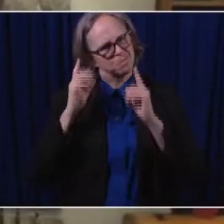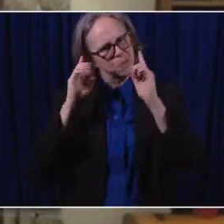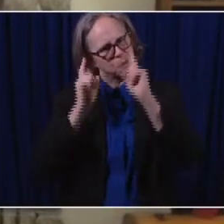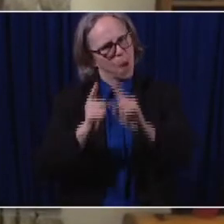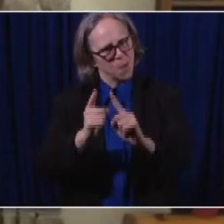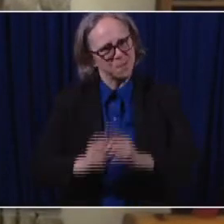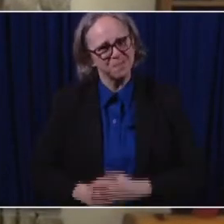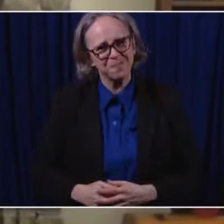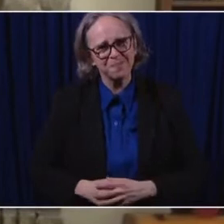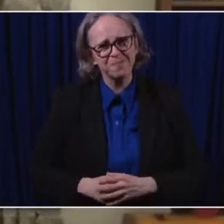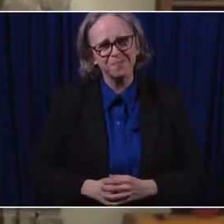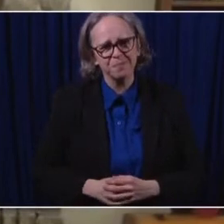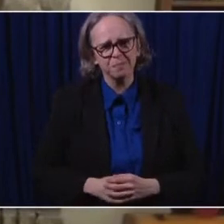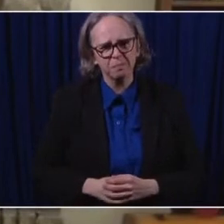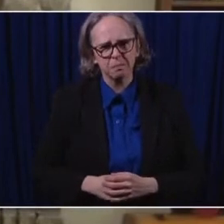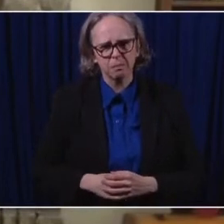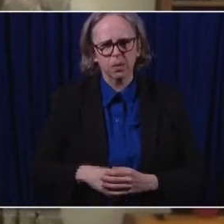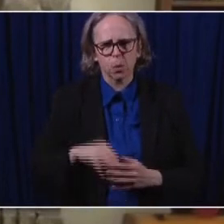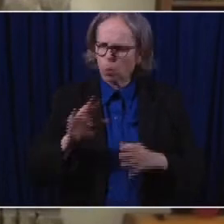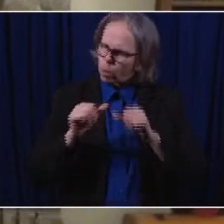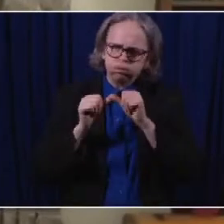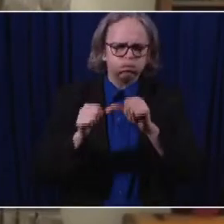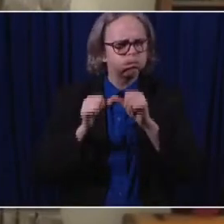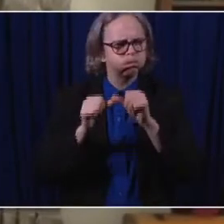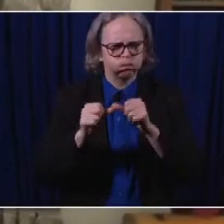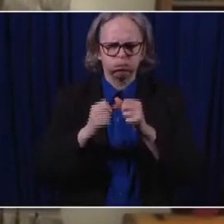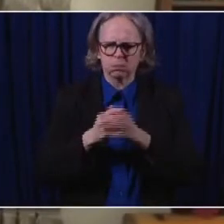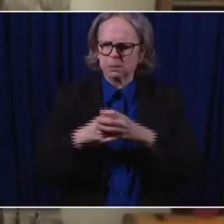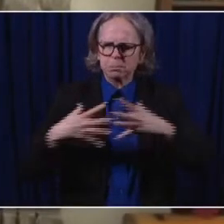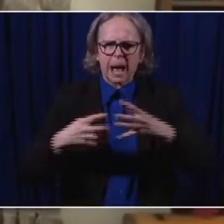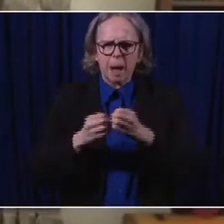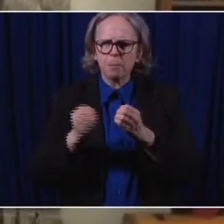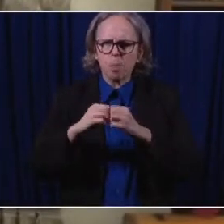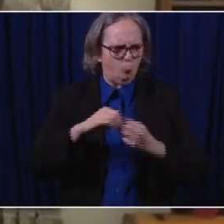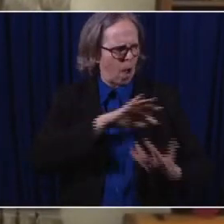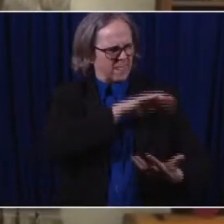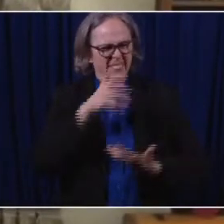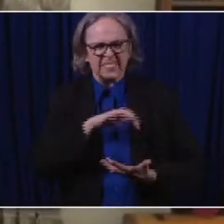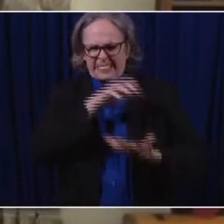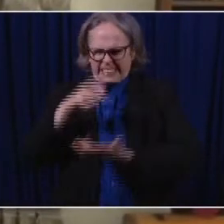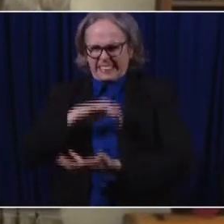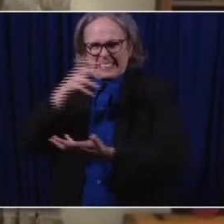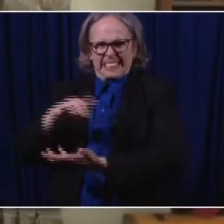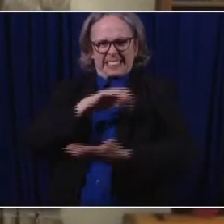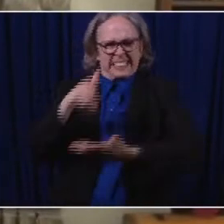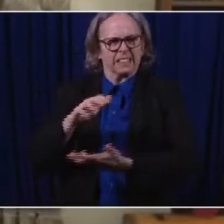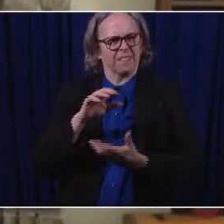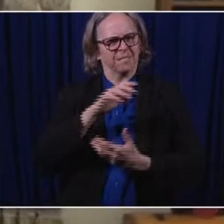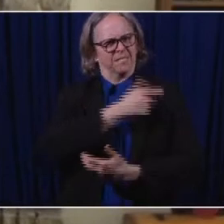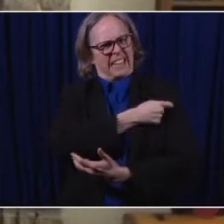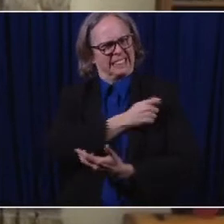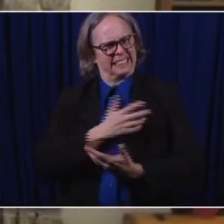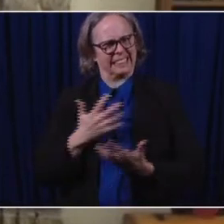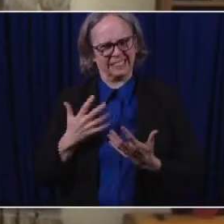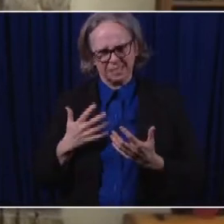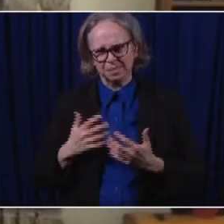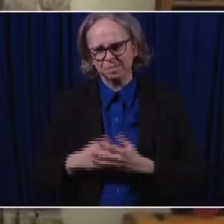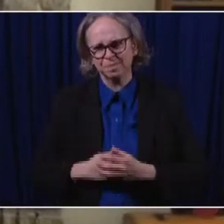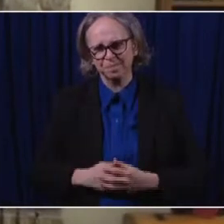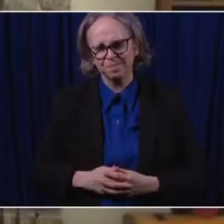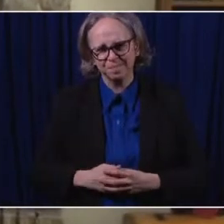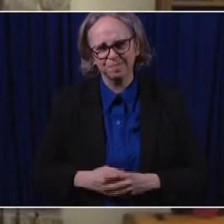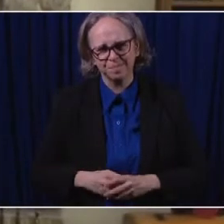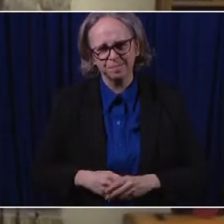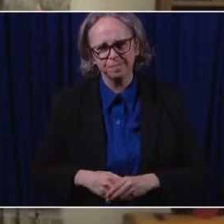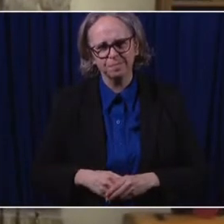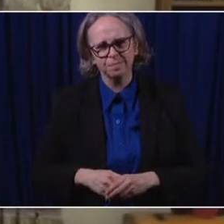going to continue to expand as well. So that's very, very good news. I want to talk a little bit about data